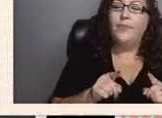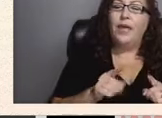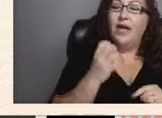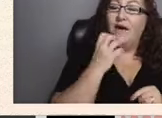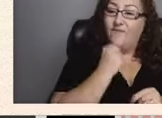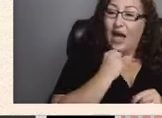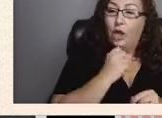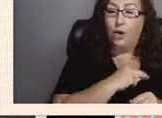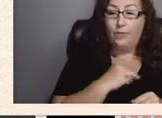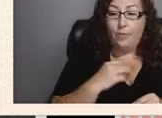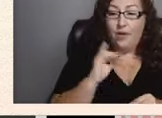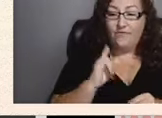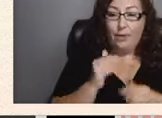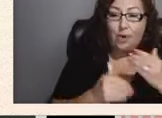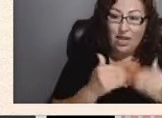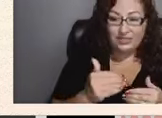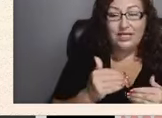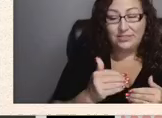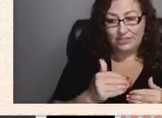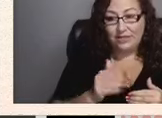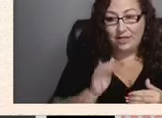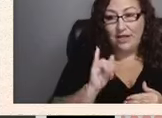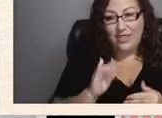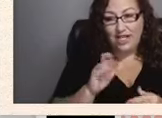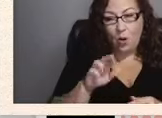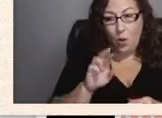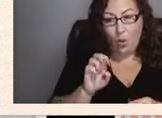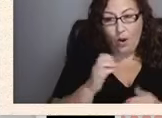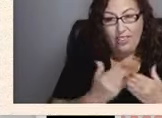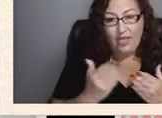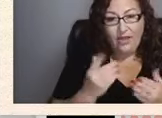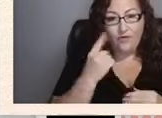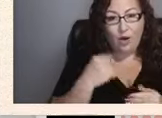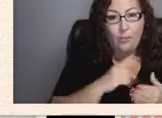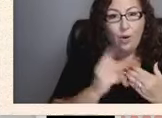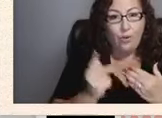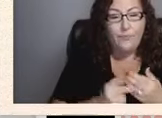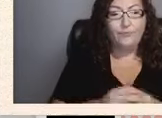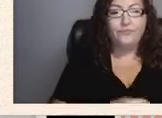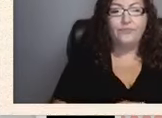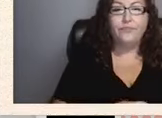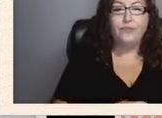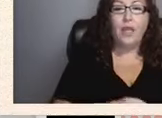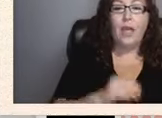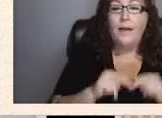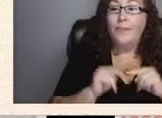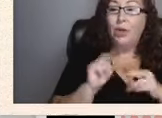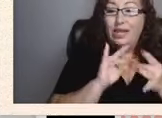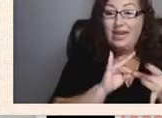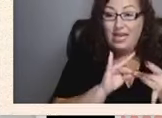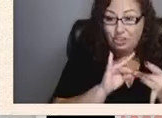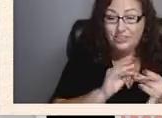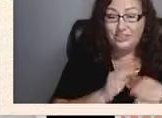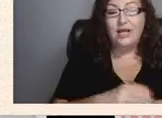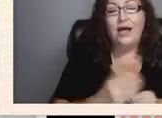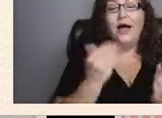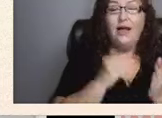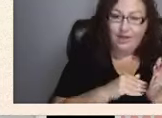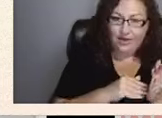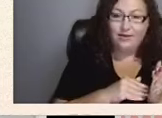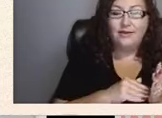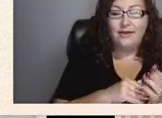the process is a core factor in the PUSH program. Building connections. And again, you're